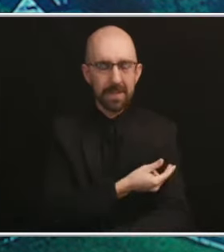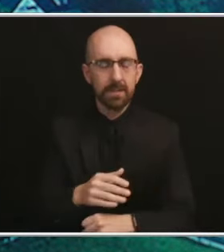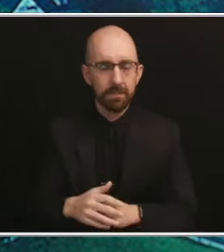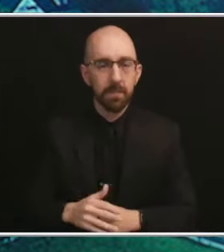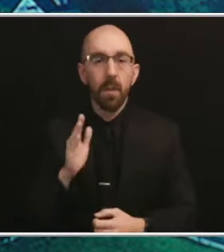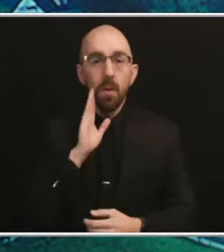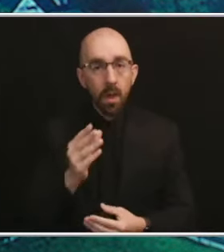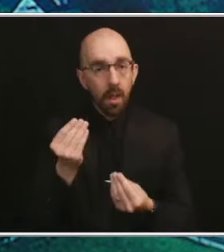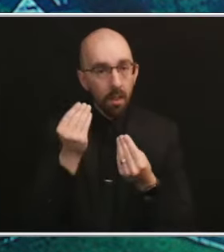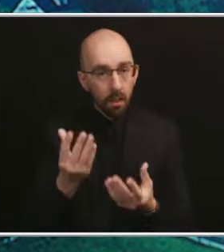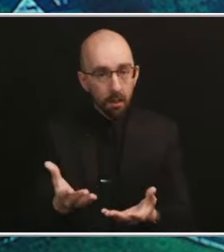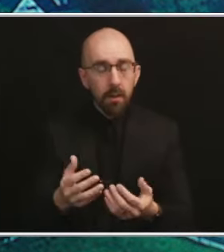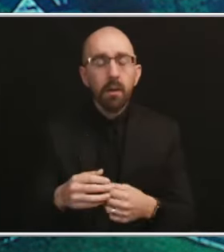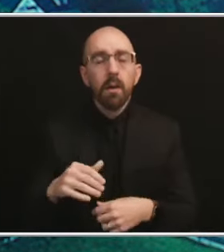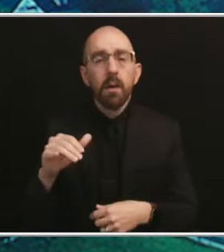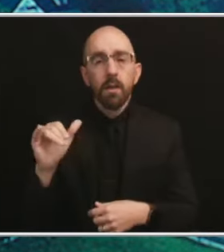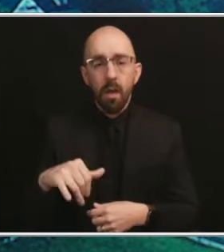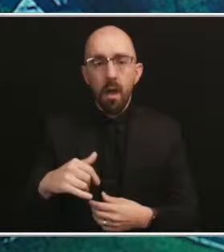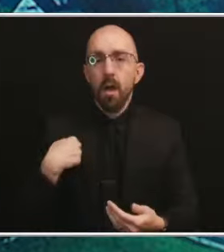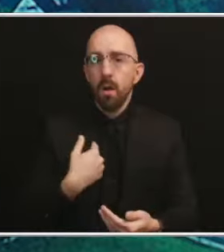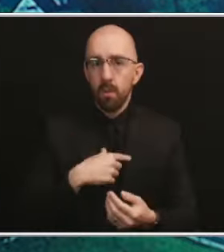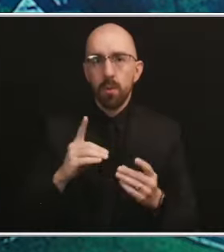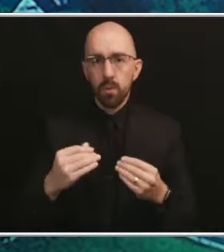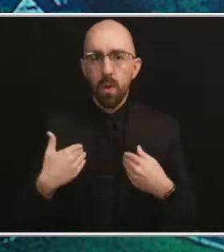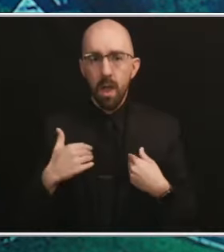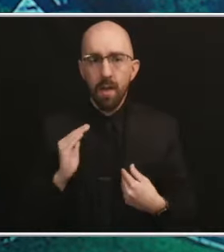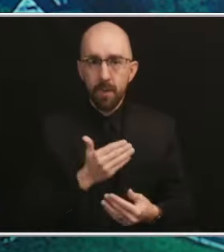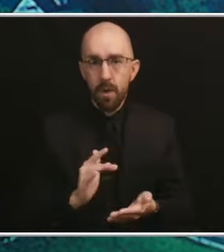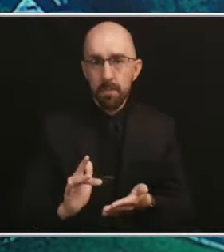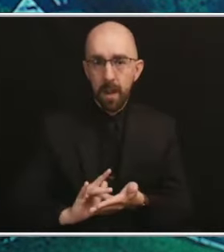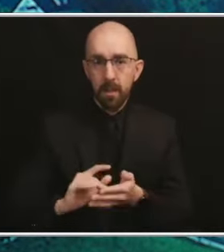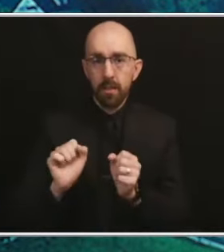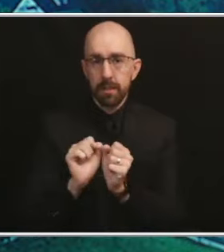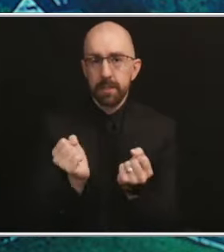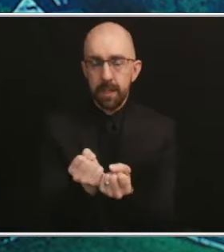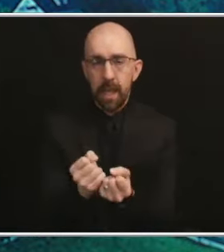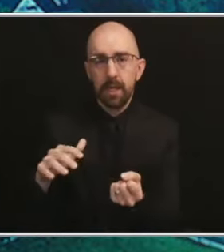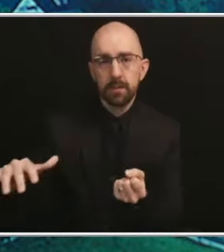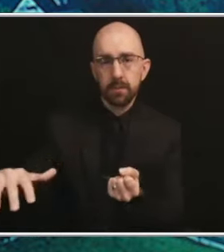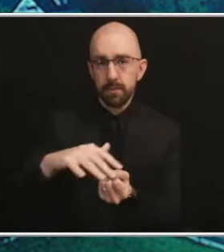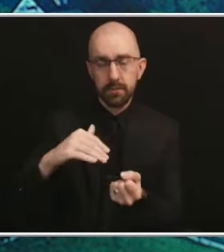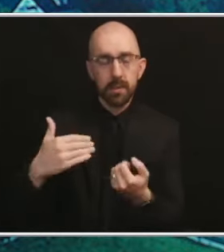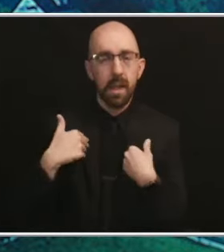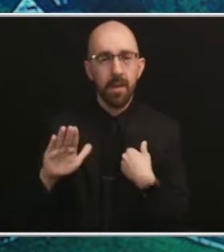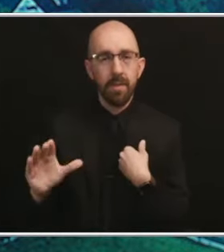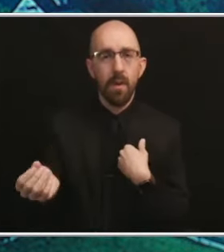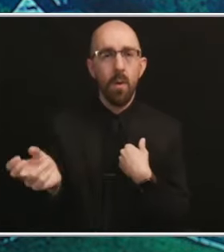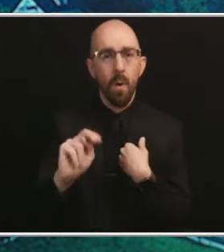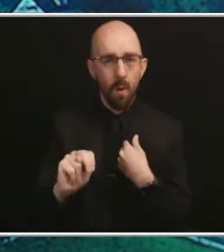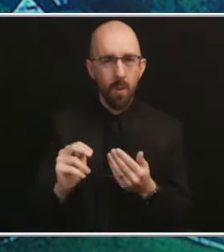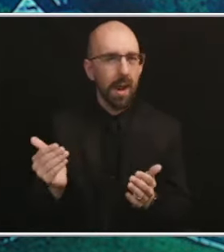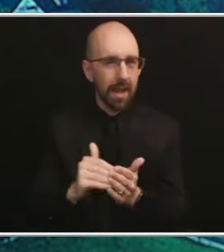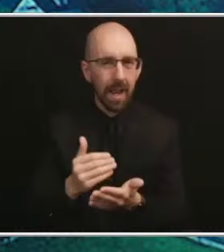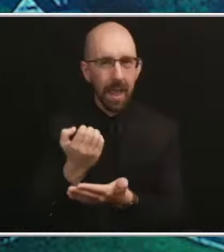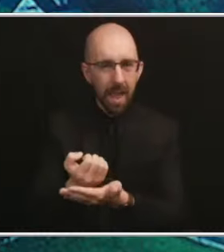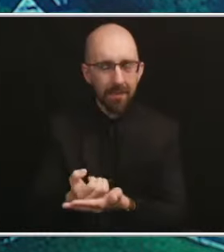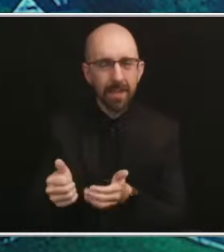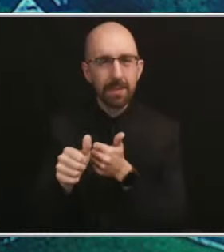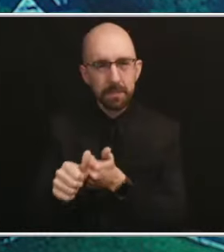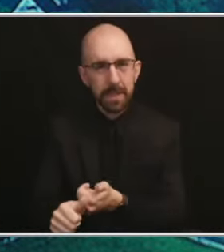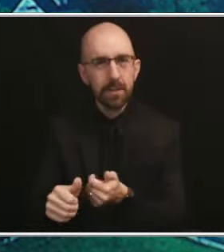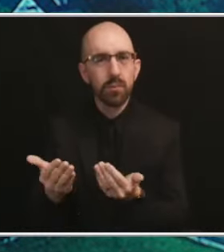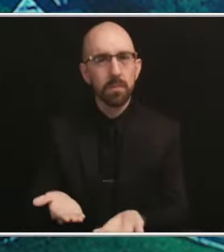say is that we do have our medical societies that have created their own, again, evidence-based recommendations